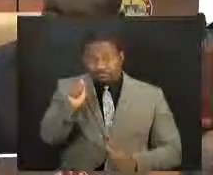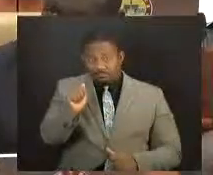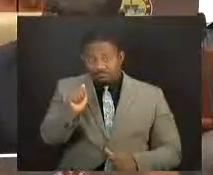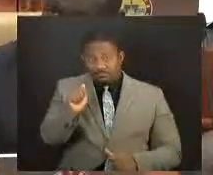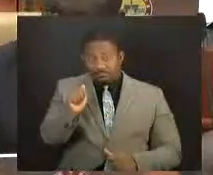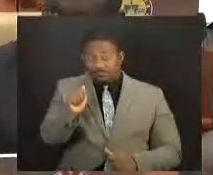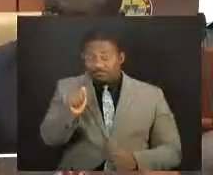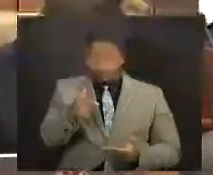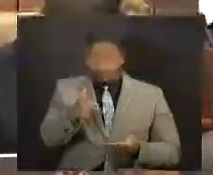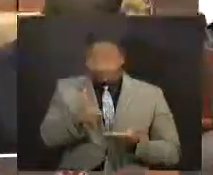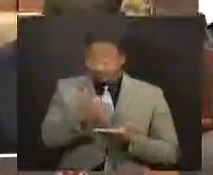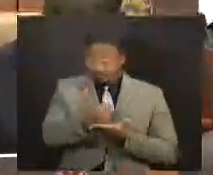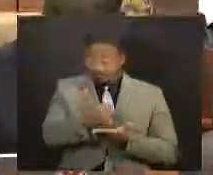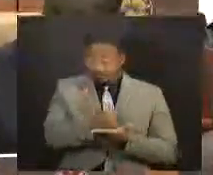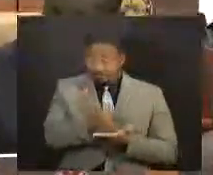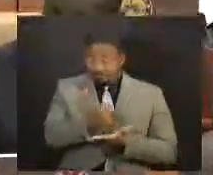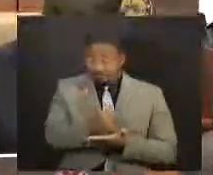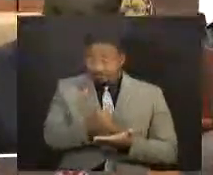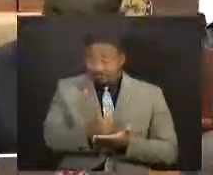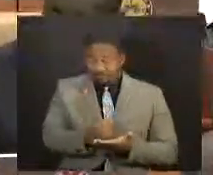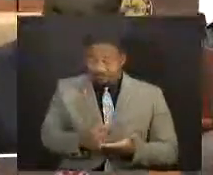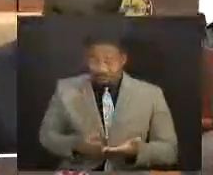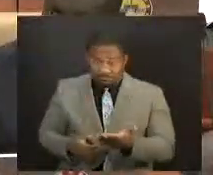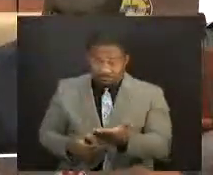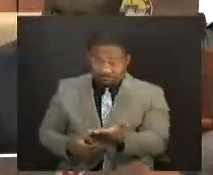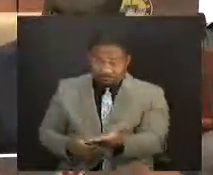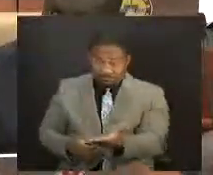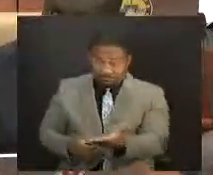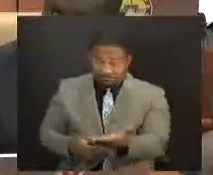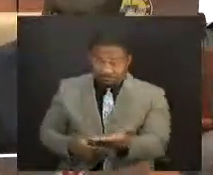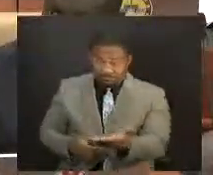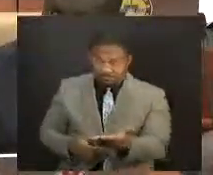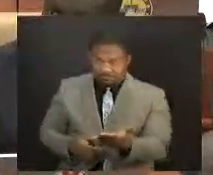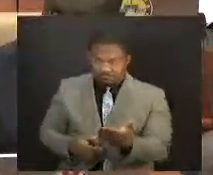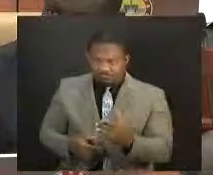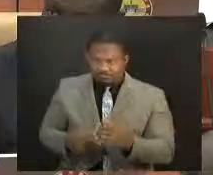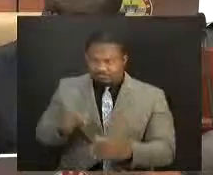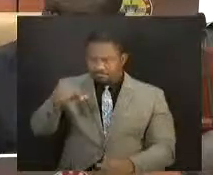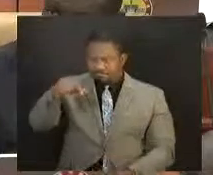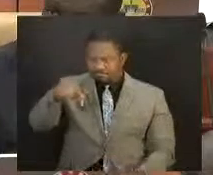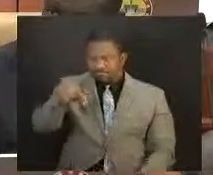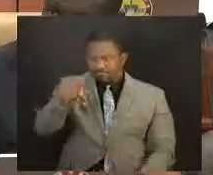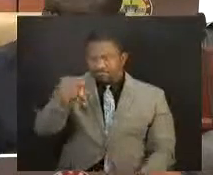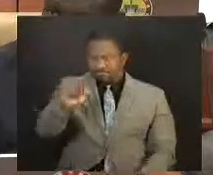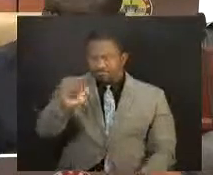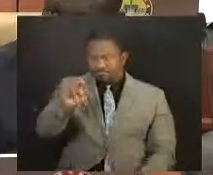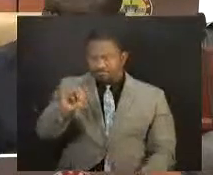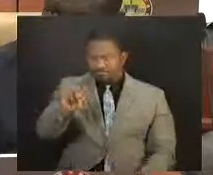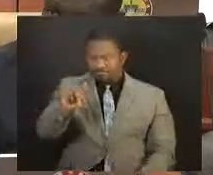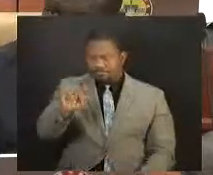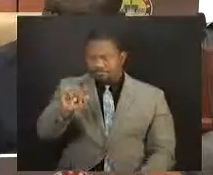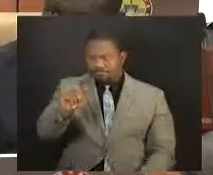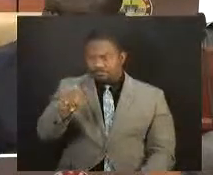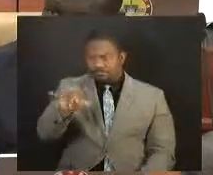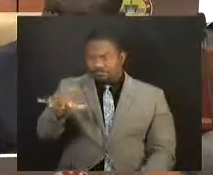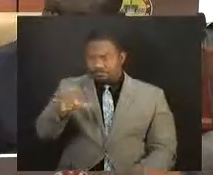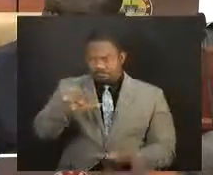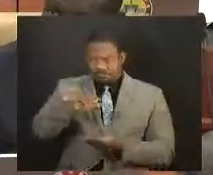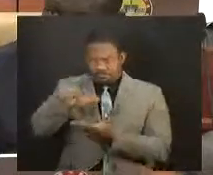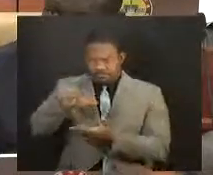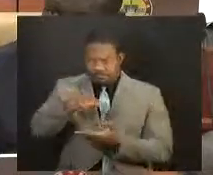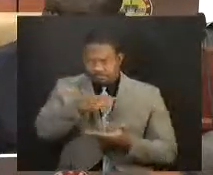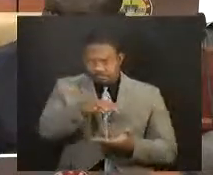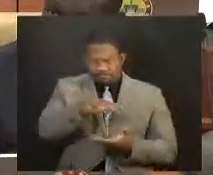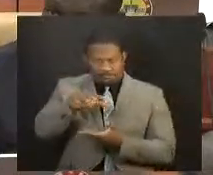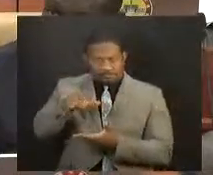that a document was presented to you, quantities were not evaluated, and the Bank of Ghana